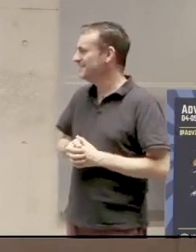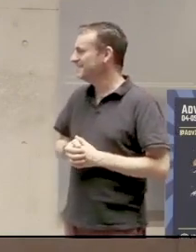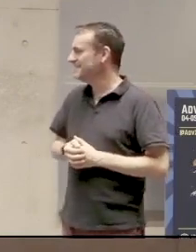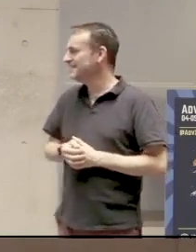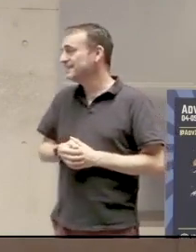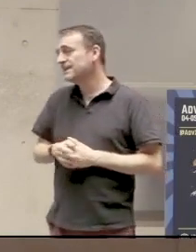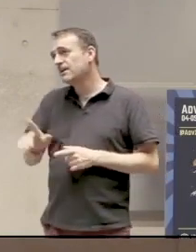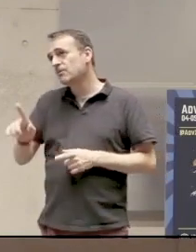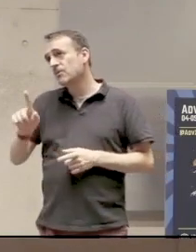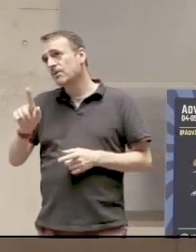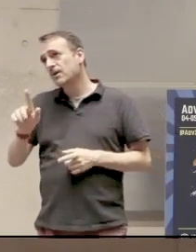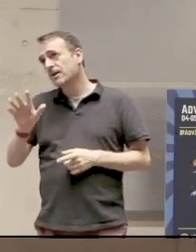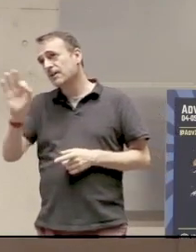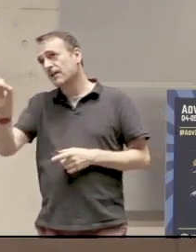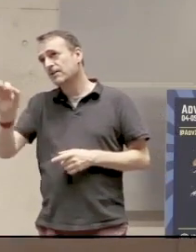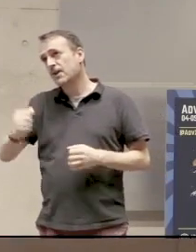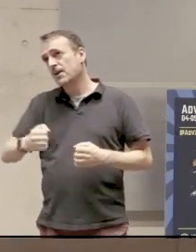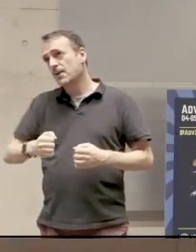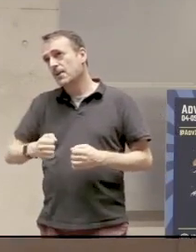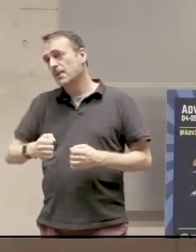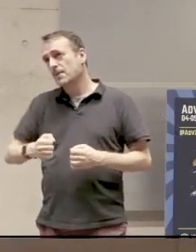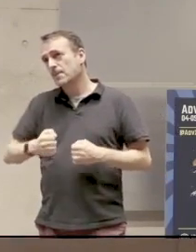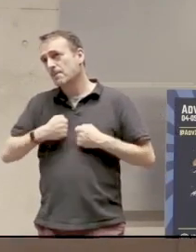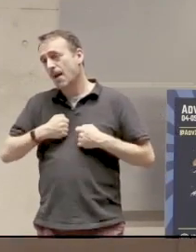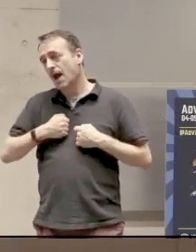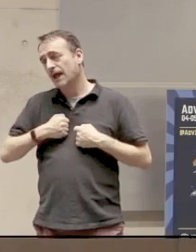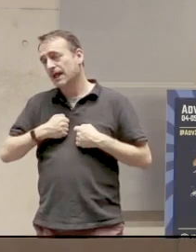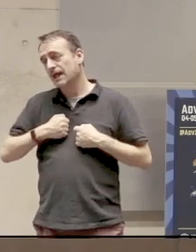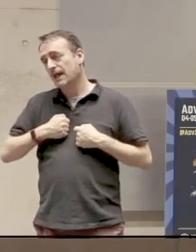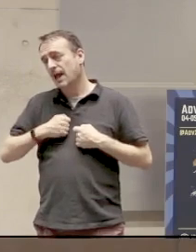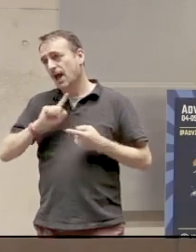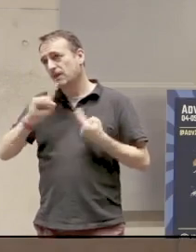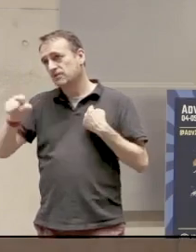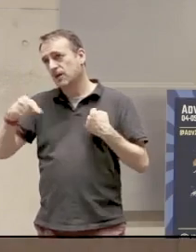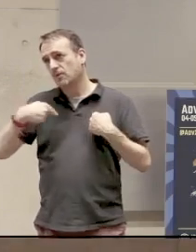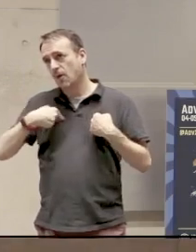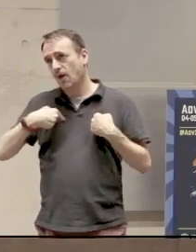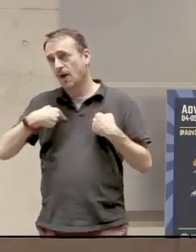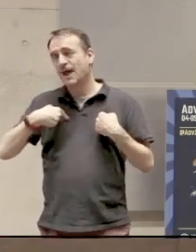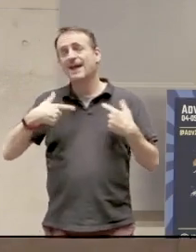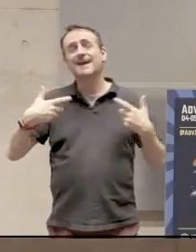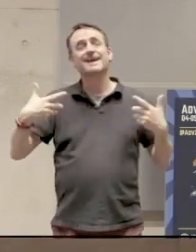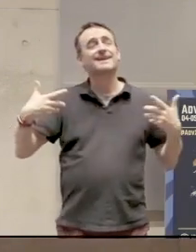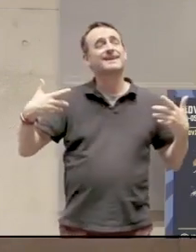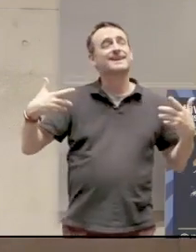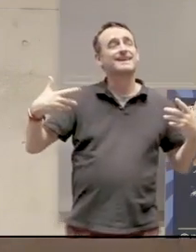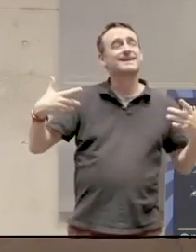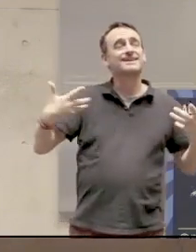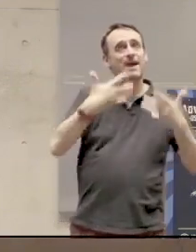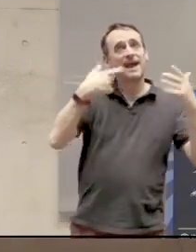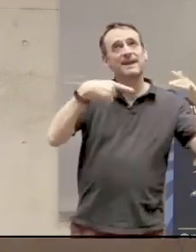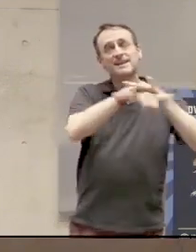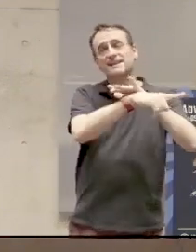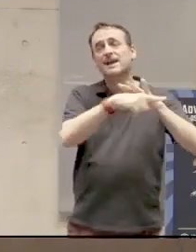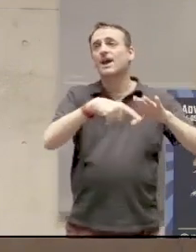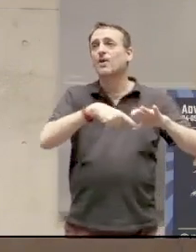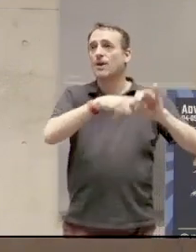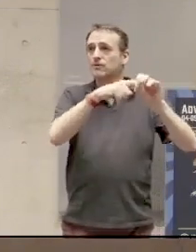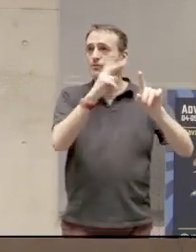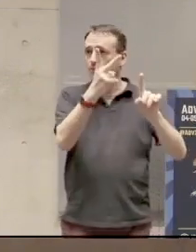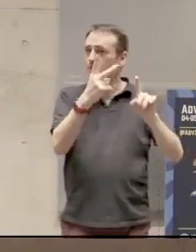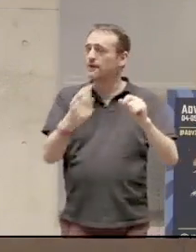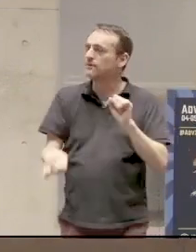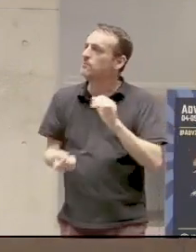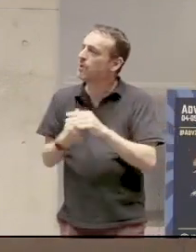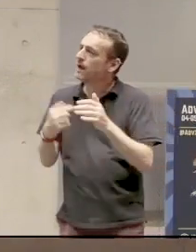Can I say that you asked for my opinion specifically, and I'd say that Space Quest 2 is one of the most important games that I